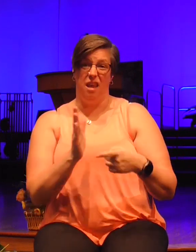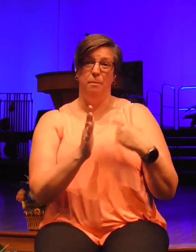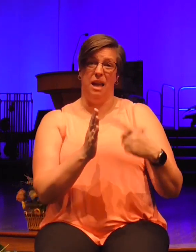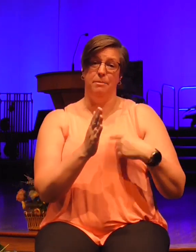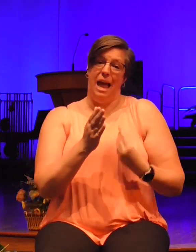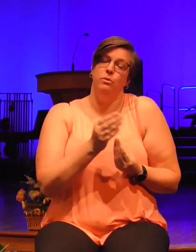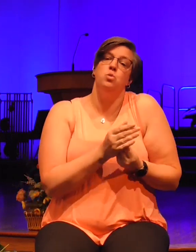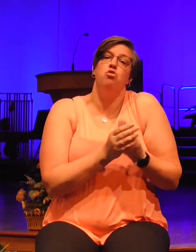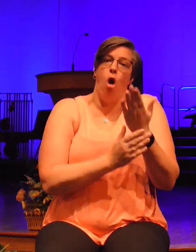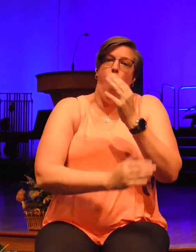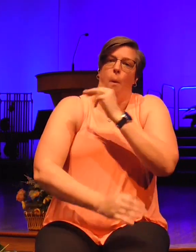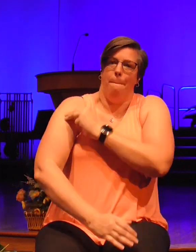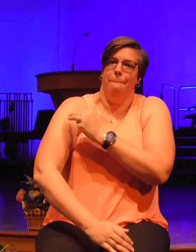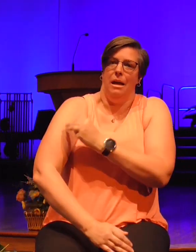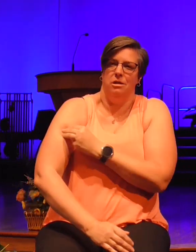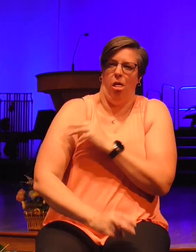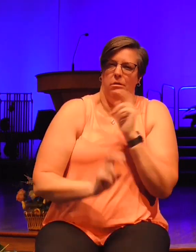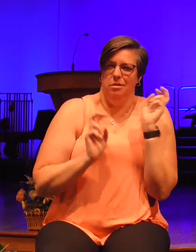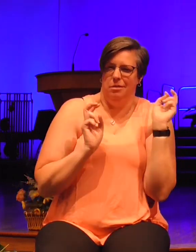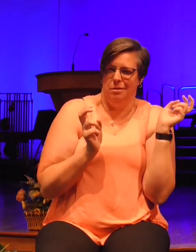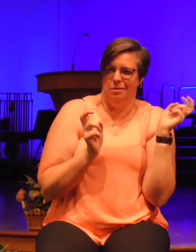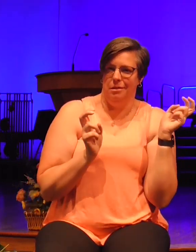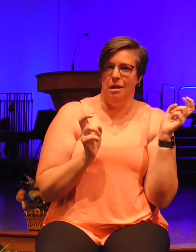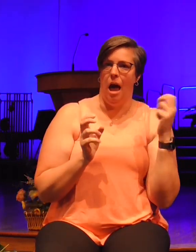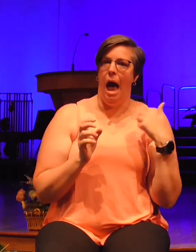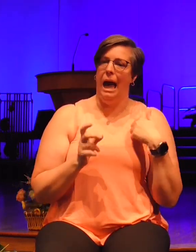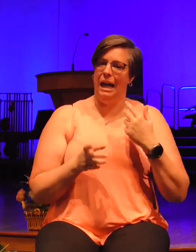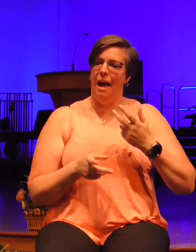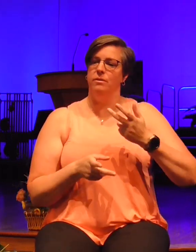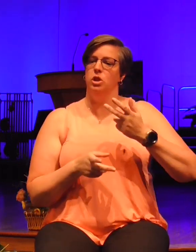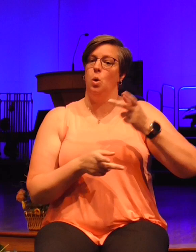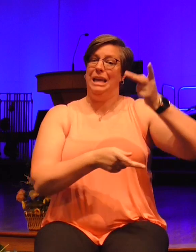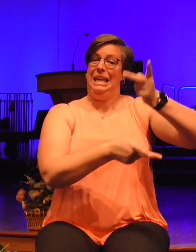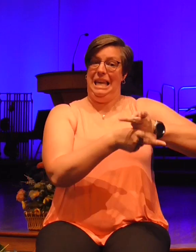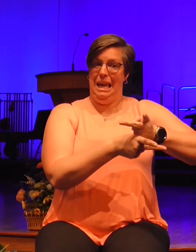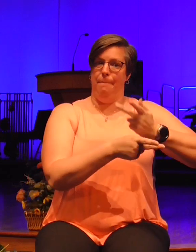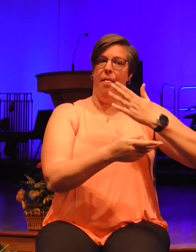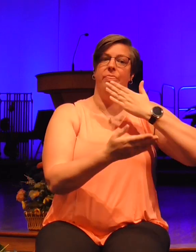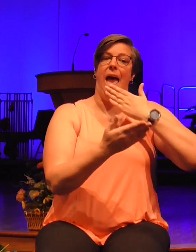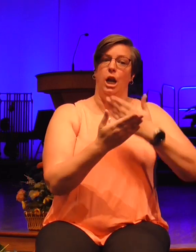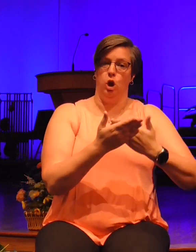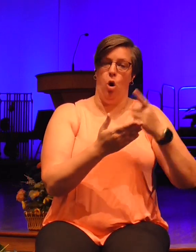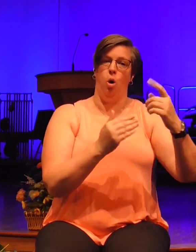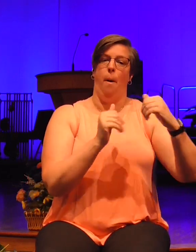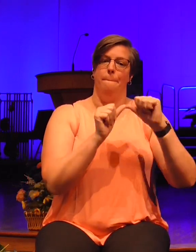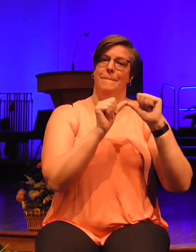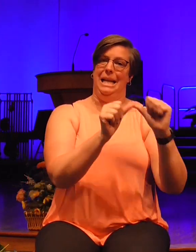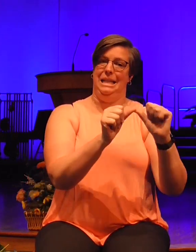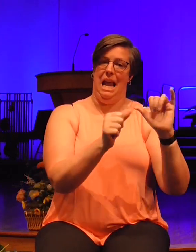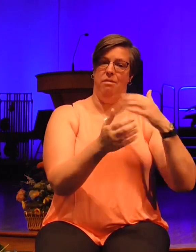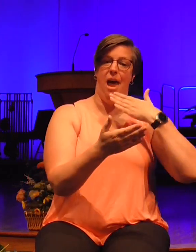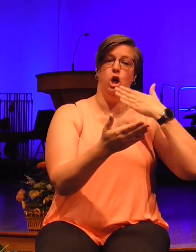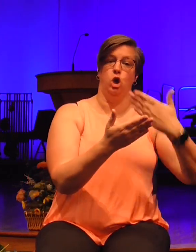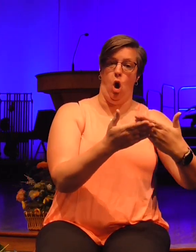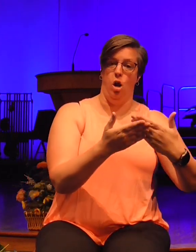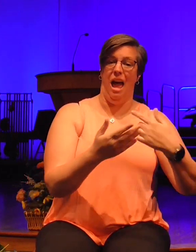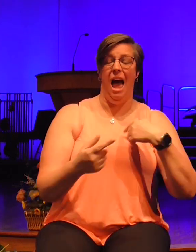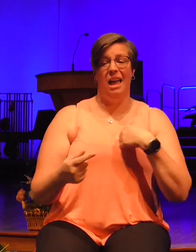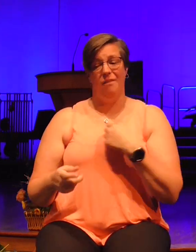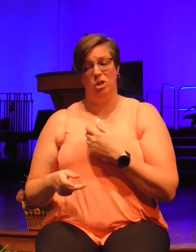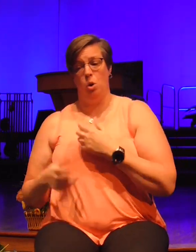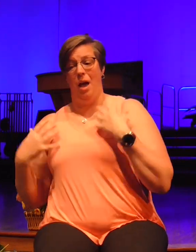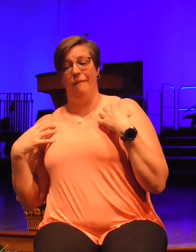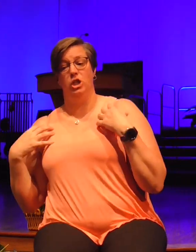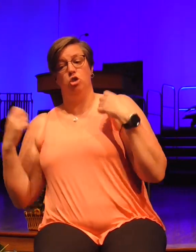the good that I seek, keep it and maintain it, I might have to have a stronger self-image. I might have